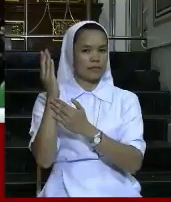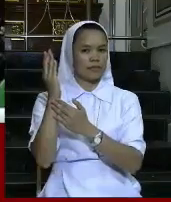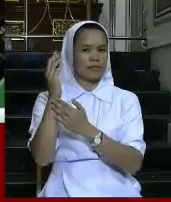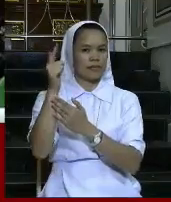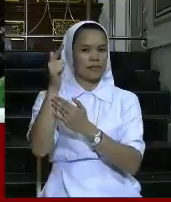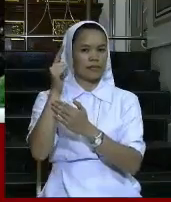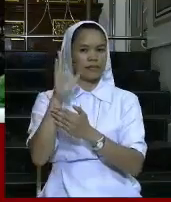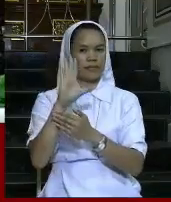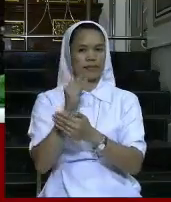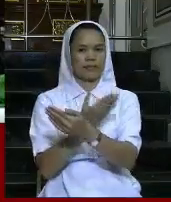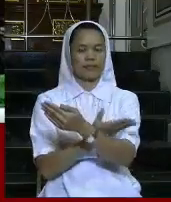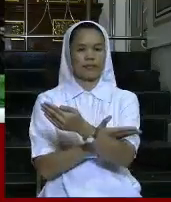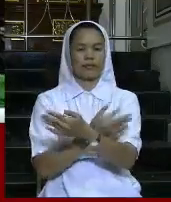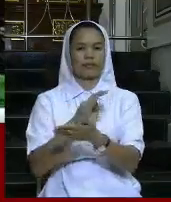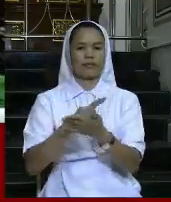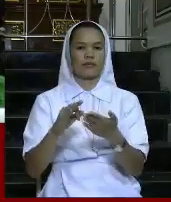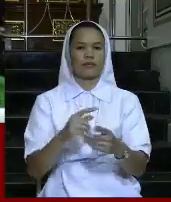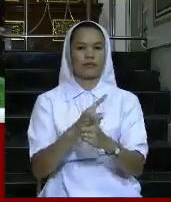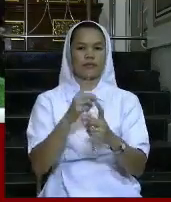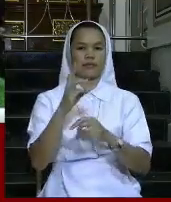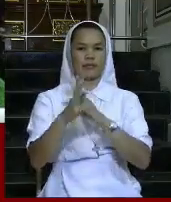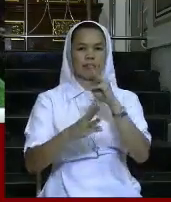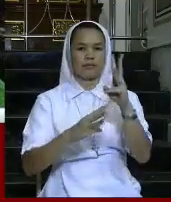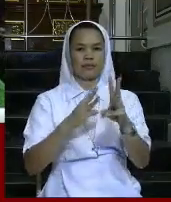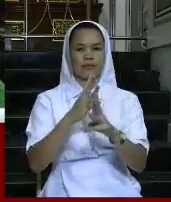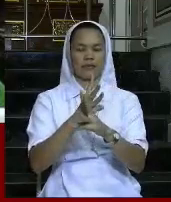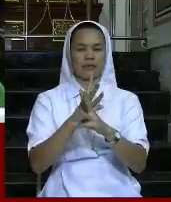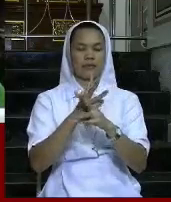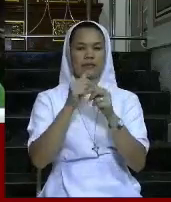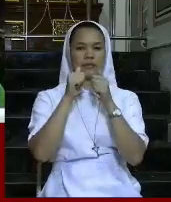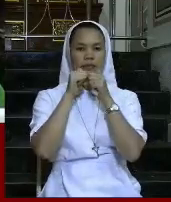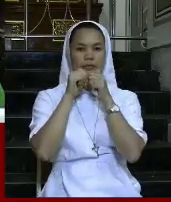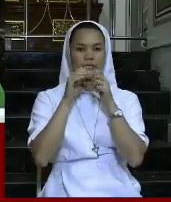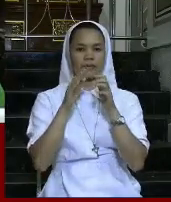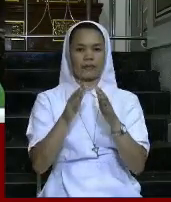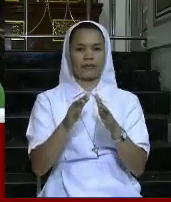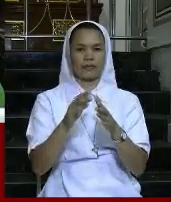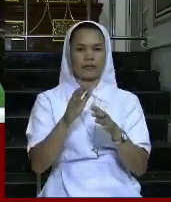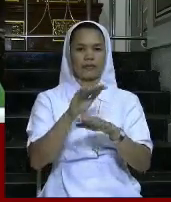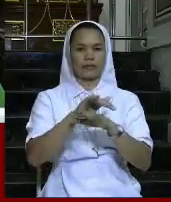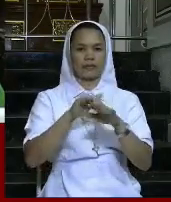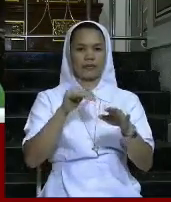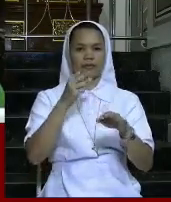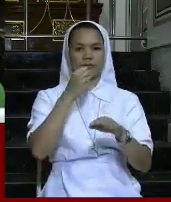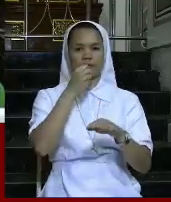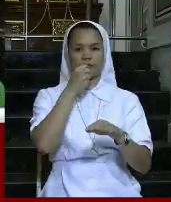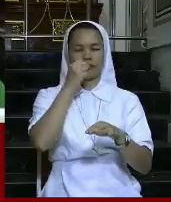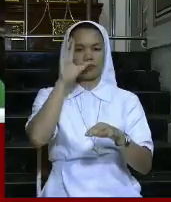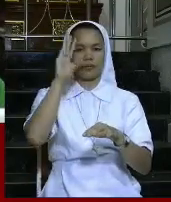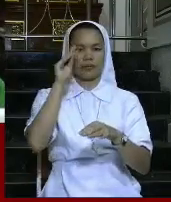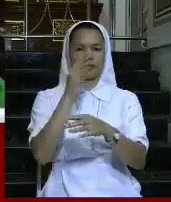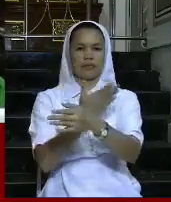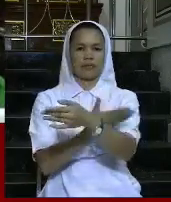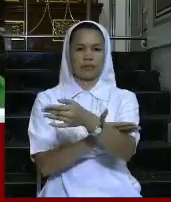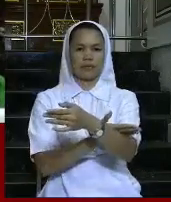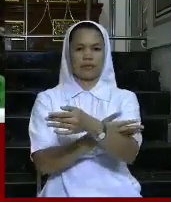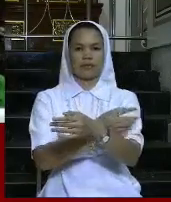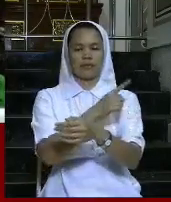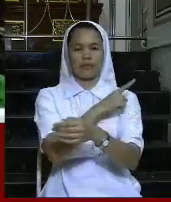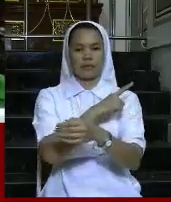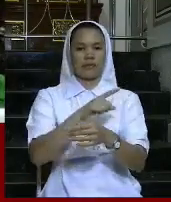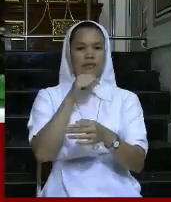Lamb of God, behold him who takes away the sins of the world. Blessed are those called to the supper of the